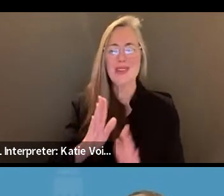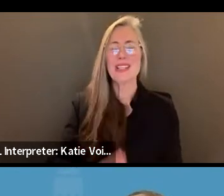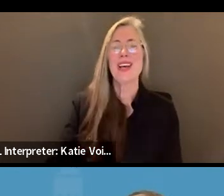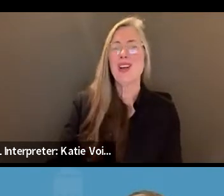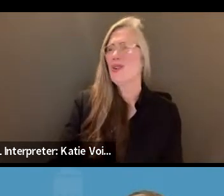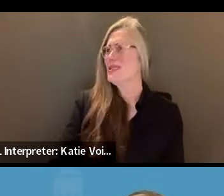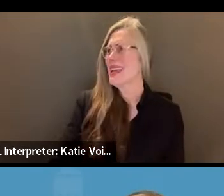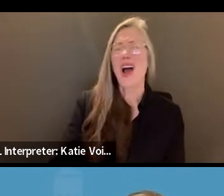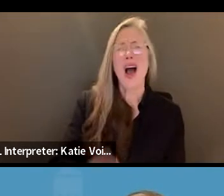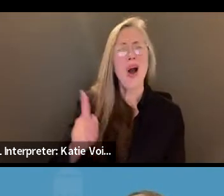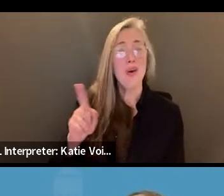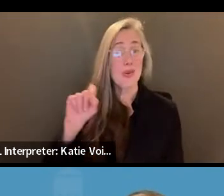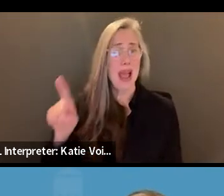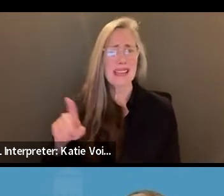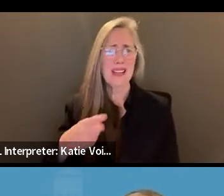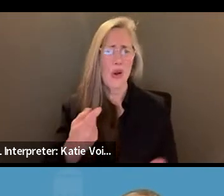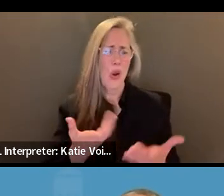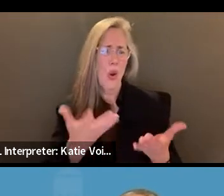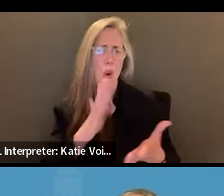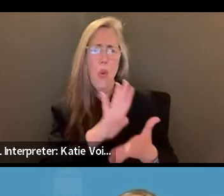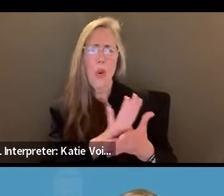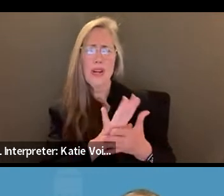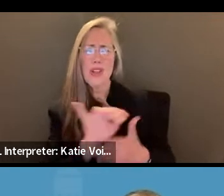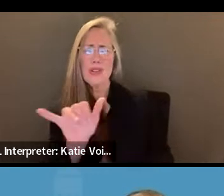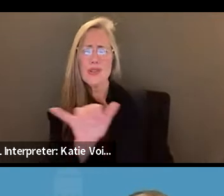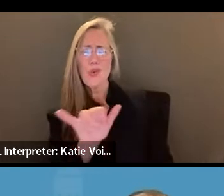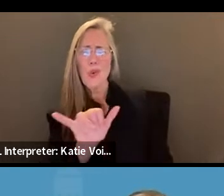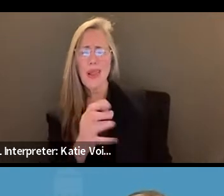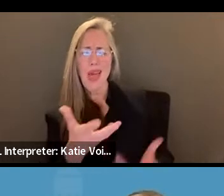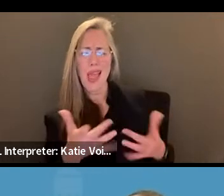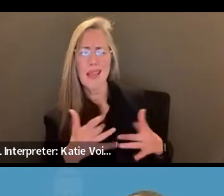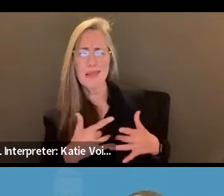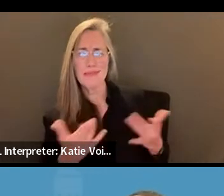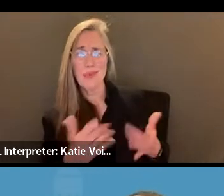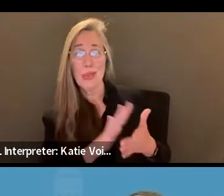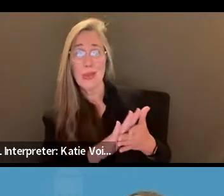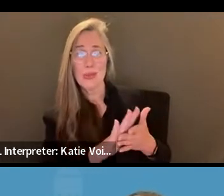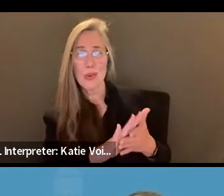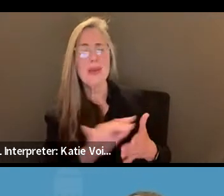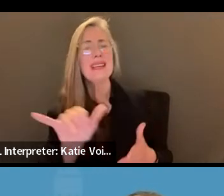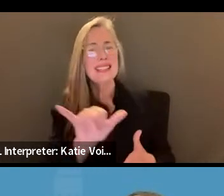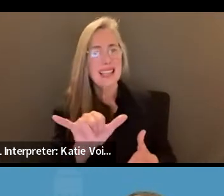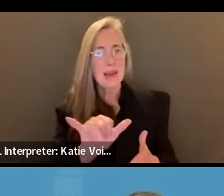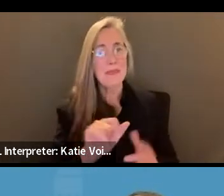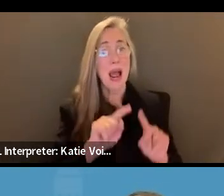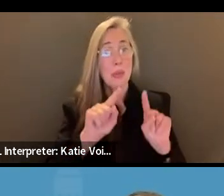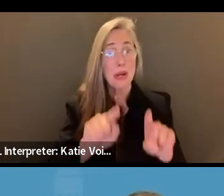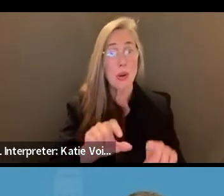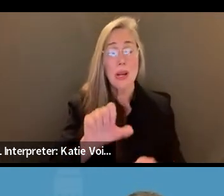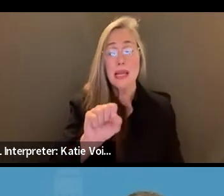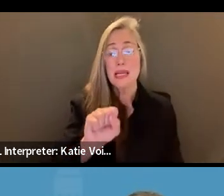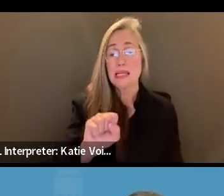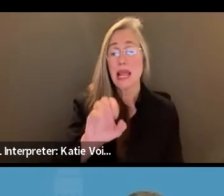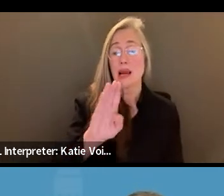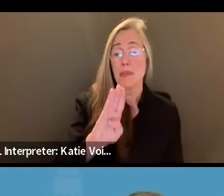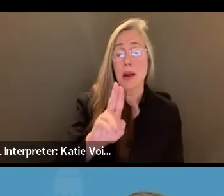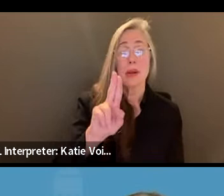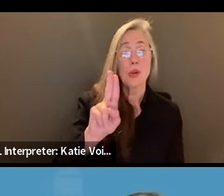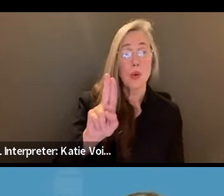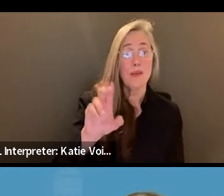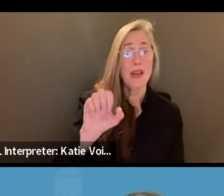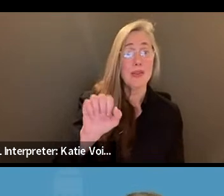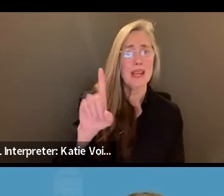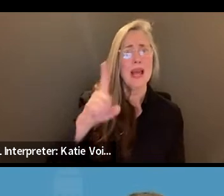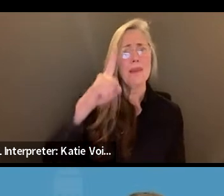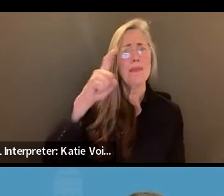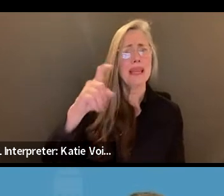school's like, right? So looking at that same point, I want to go to Santa Barbara Unified because of the environment that they have,